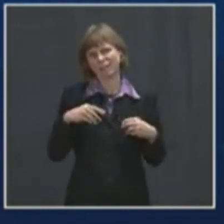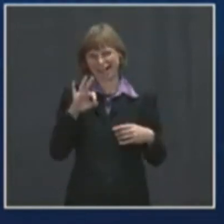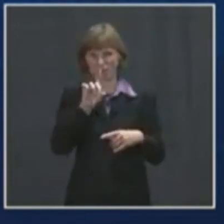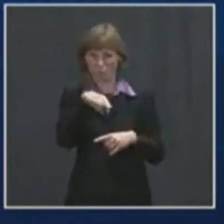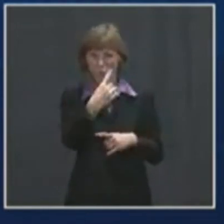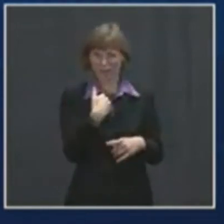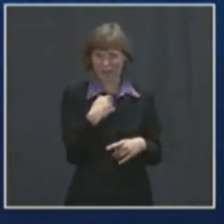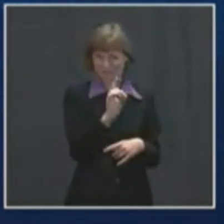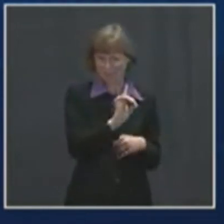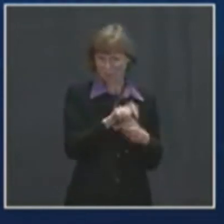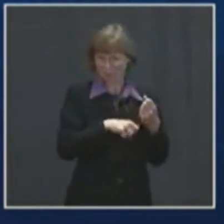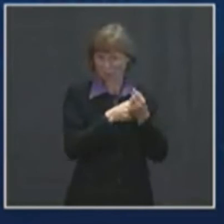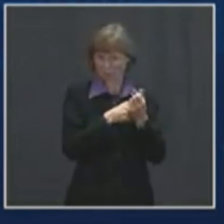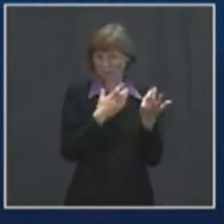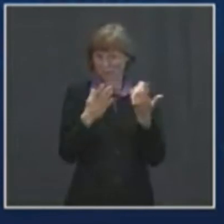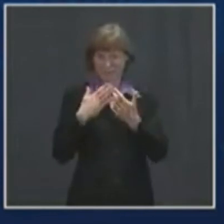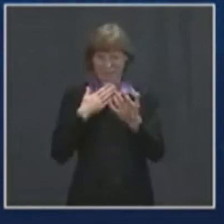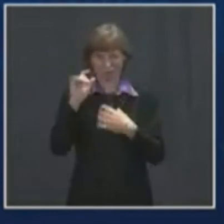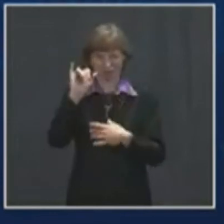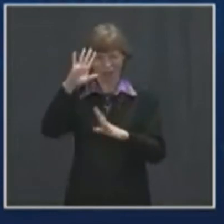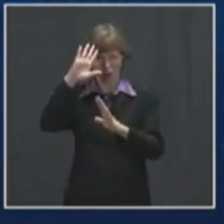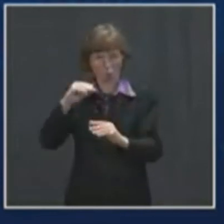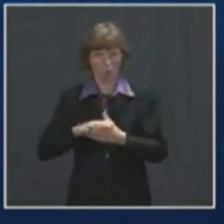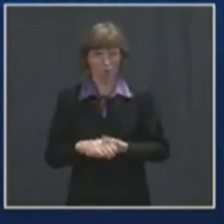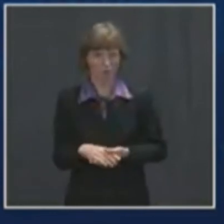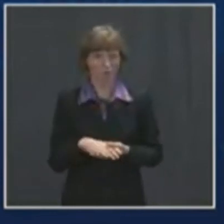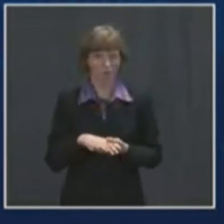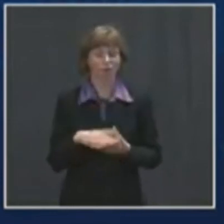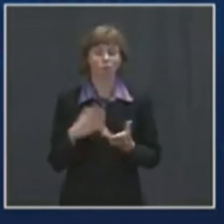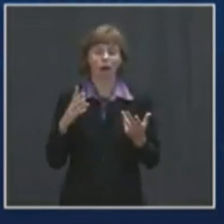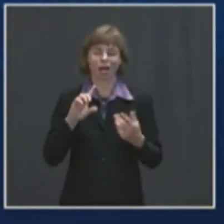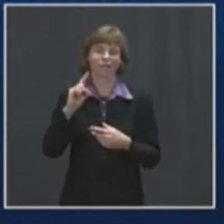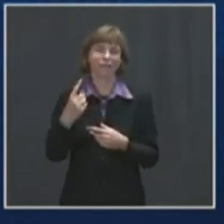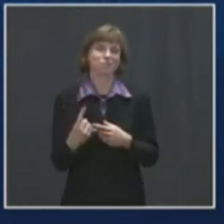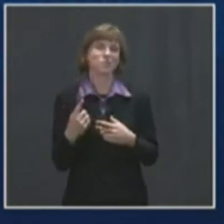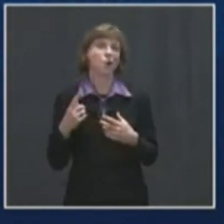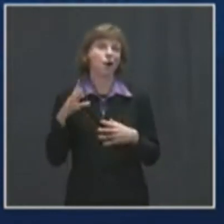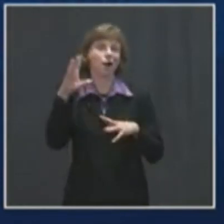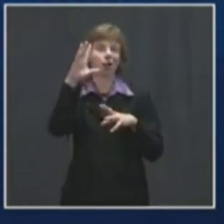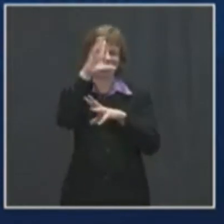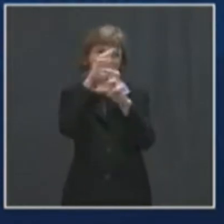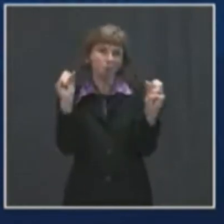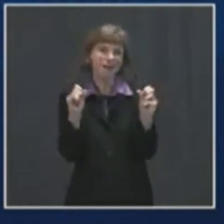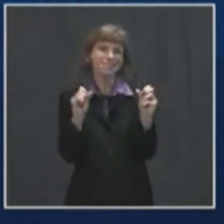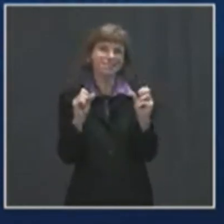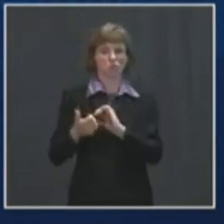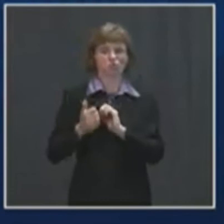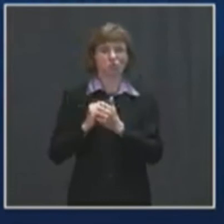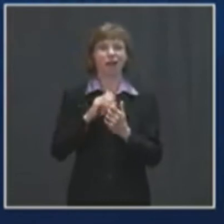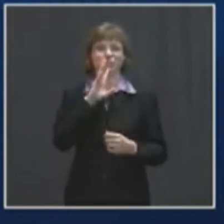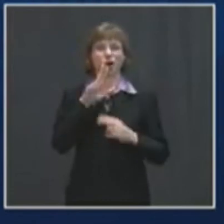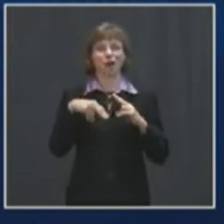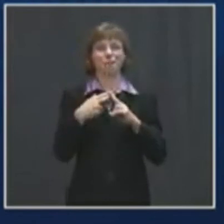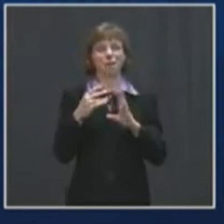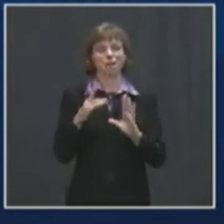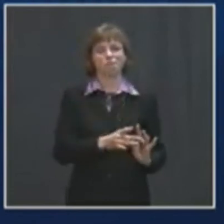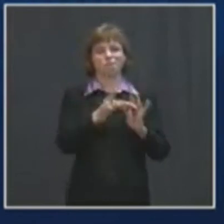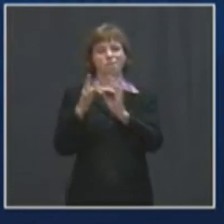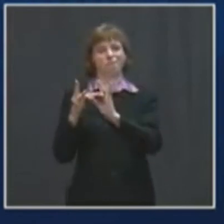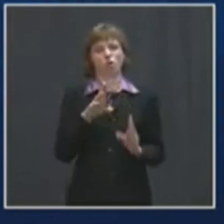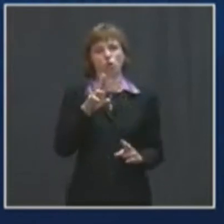hopes and despite his calls for unity. Well, first of all, the president ran on unifying the country and putting